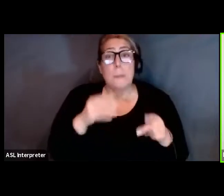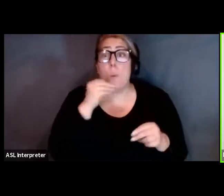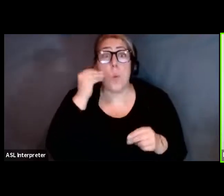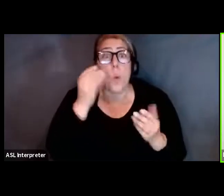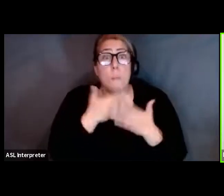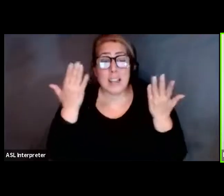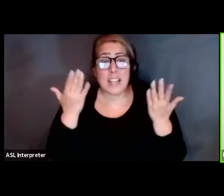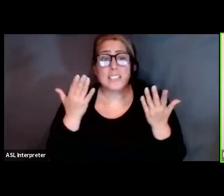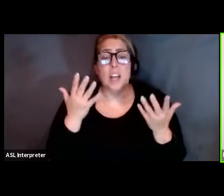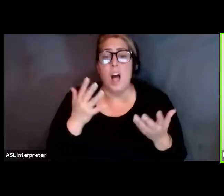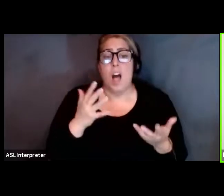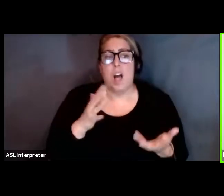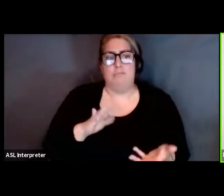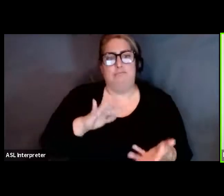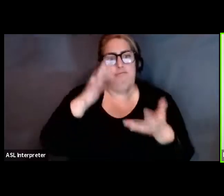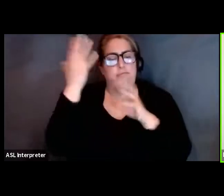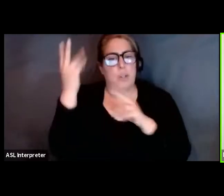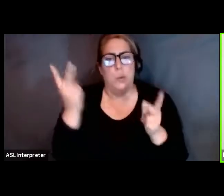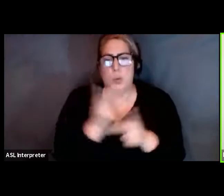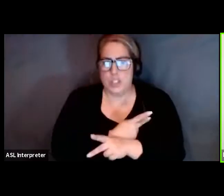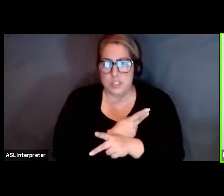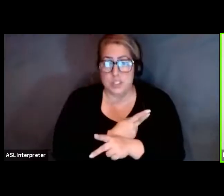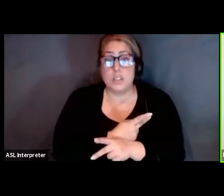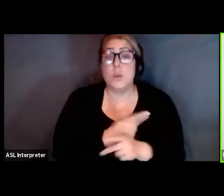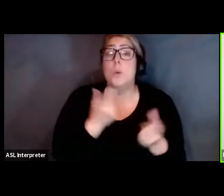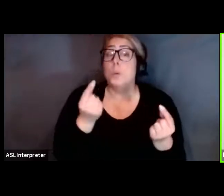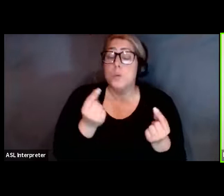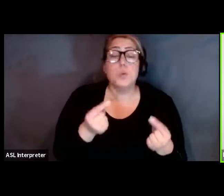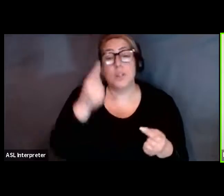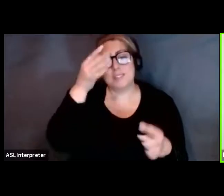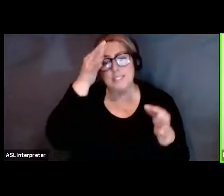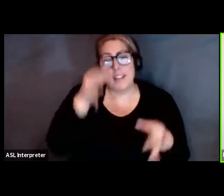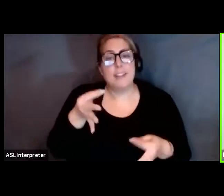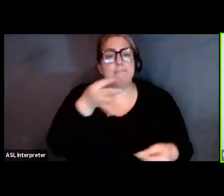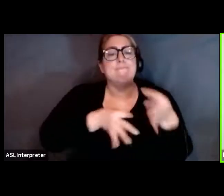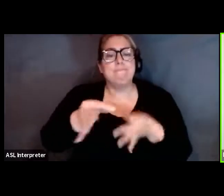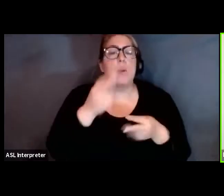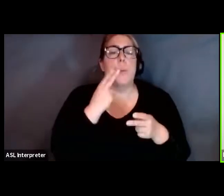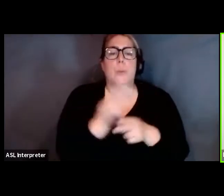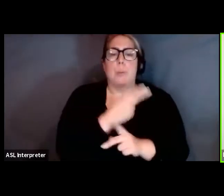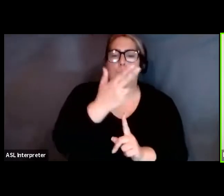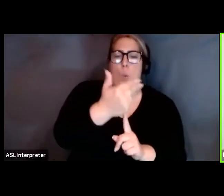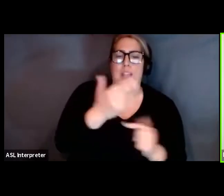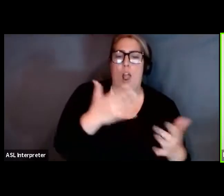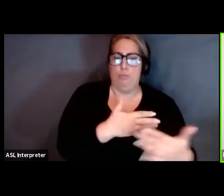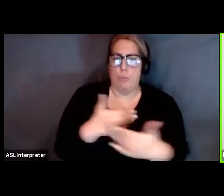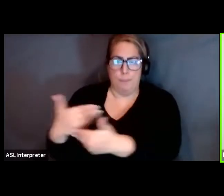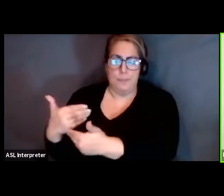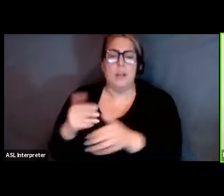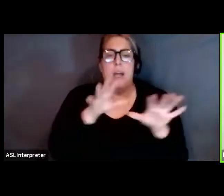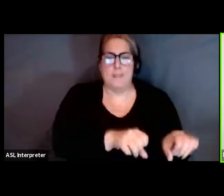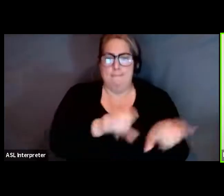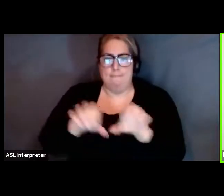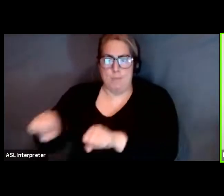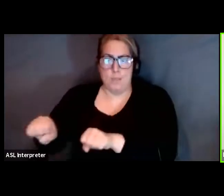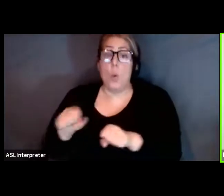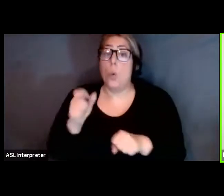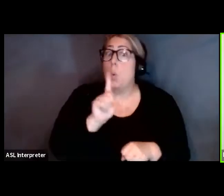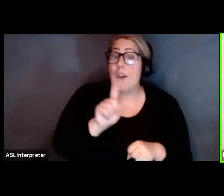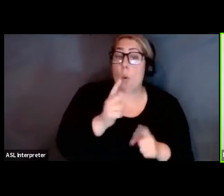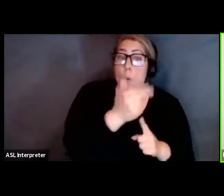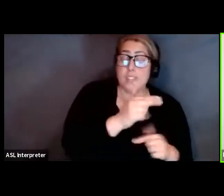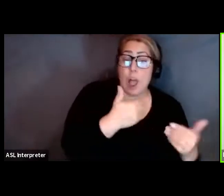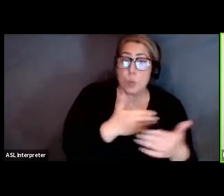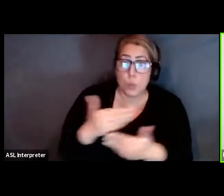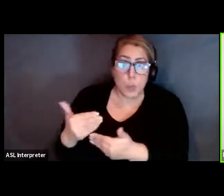And when innovative solutions like utilizing vacant hotel rooms for people experiencing homelessness were enacted, we saw unhoused populations move